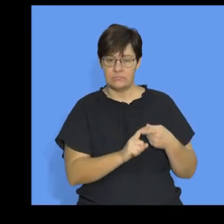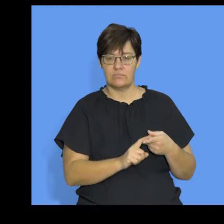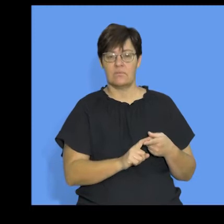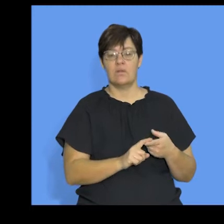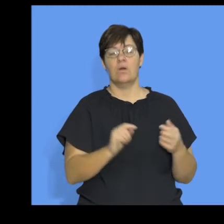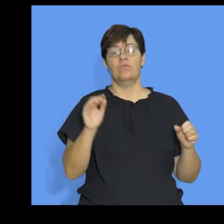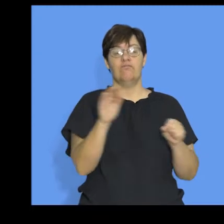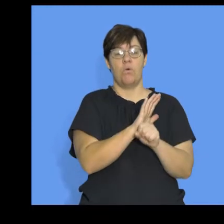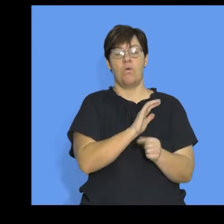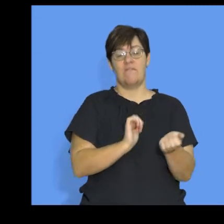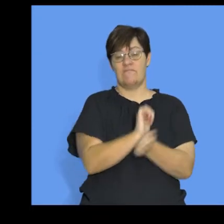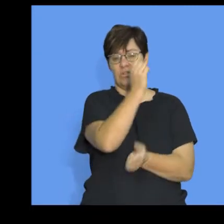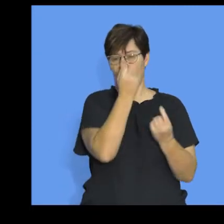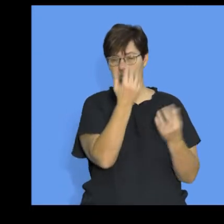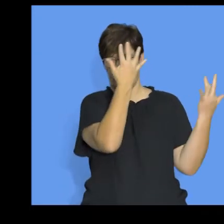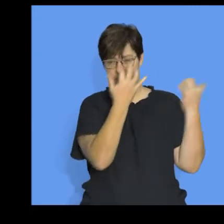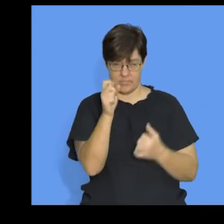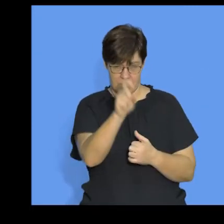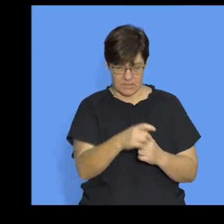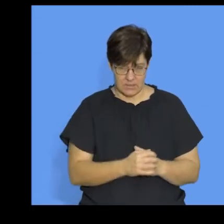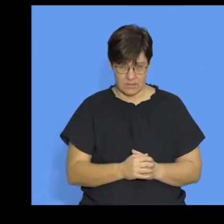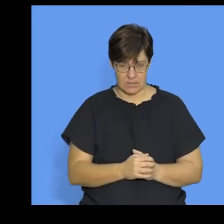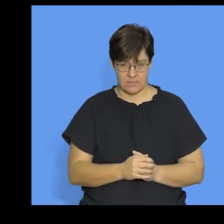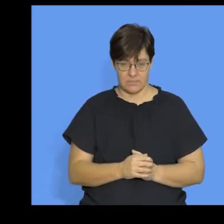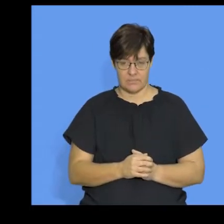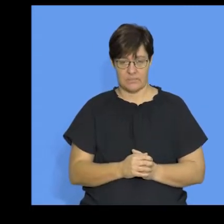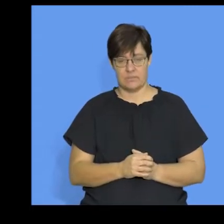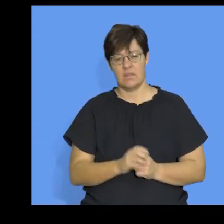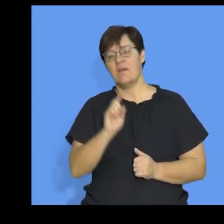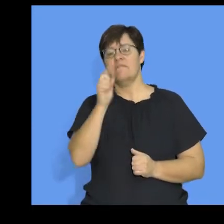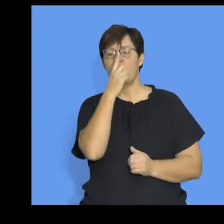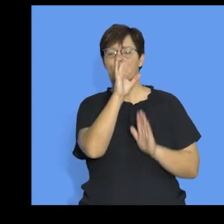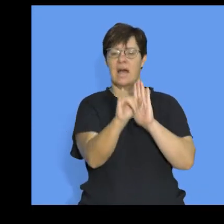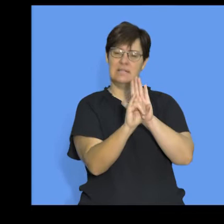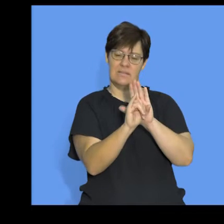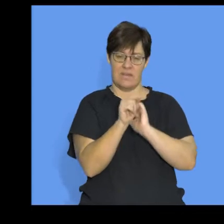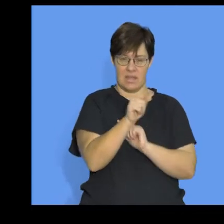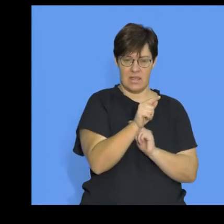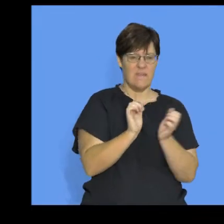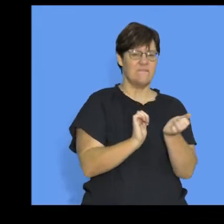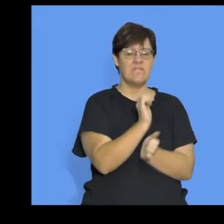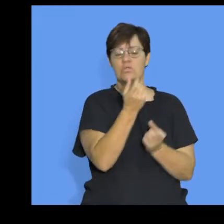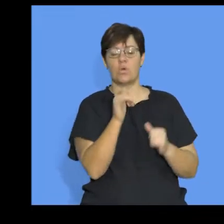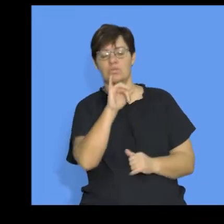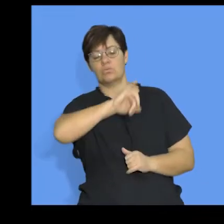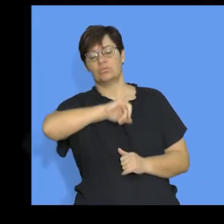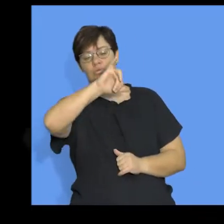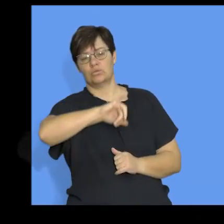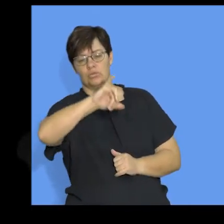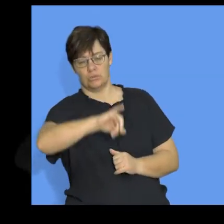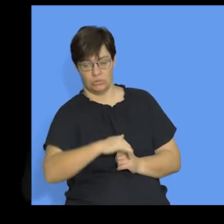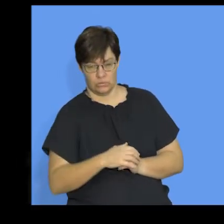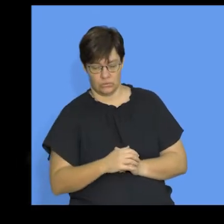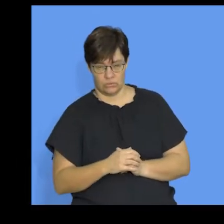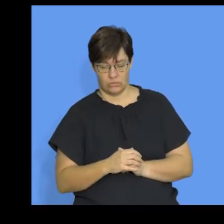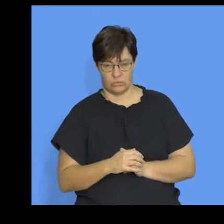cost. So this is what we do. Firstly, let's identify our fixed cost. Okay? So